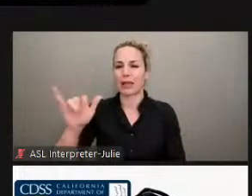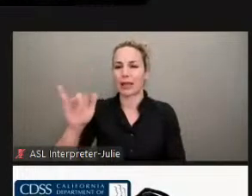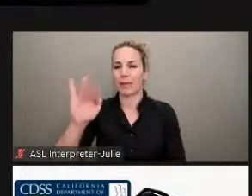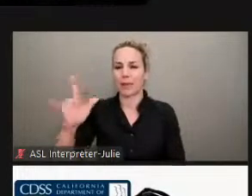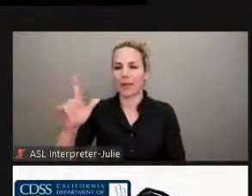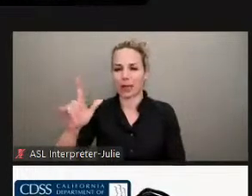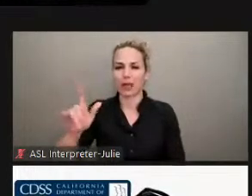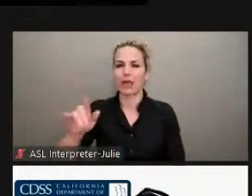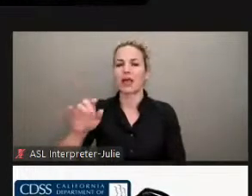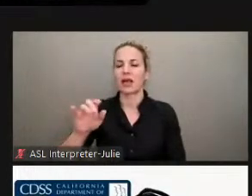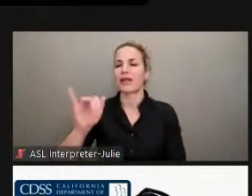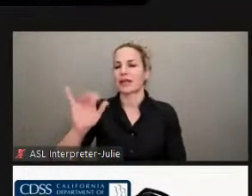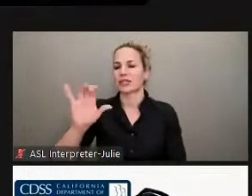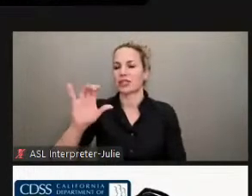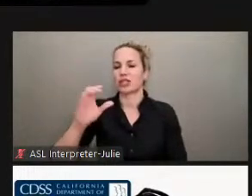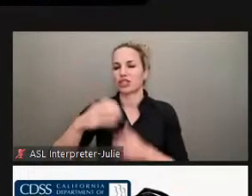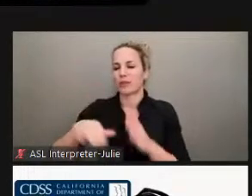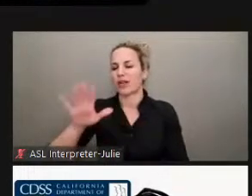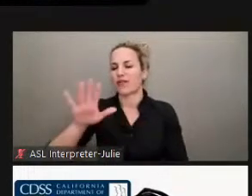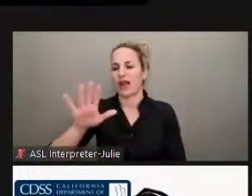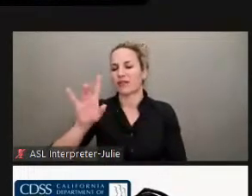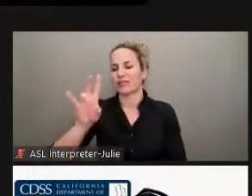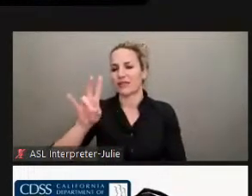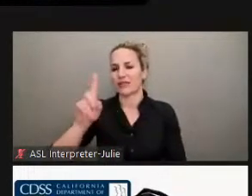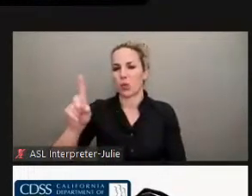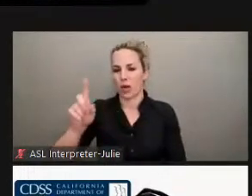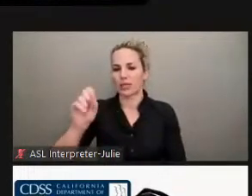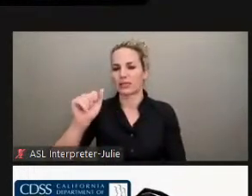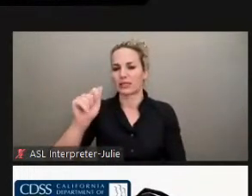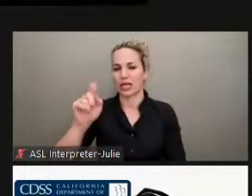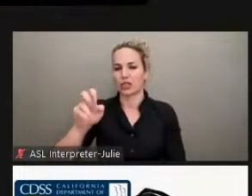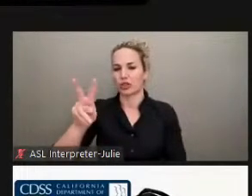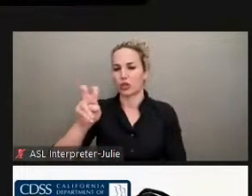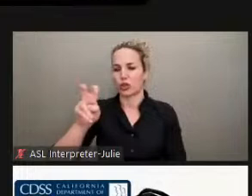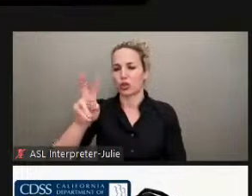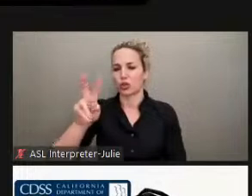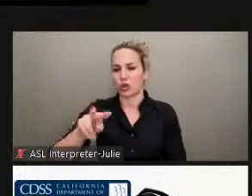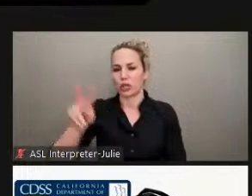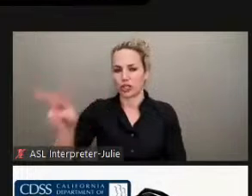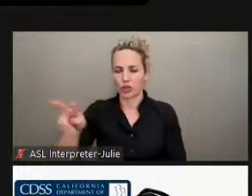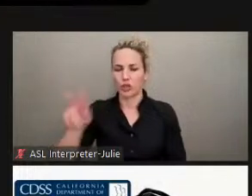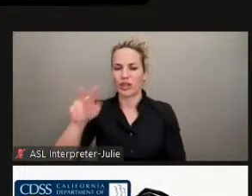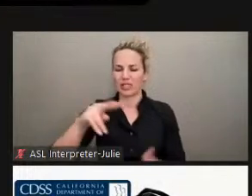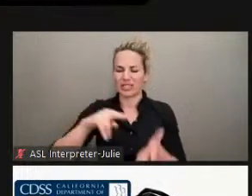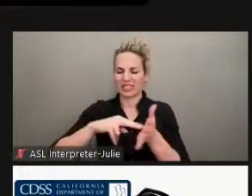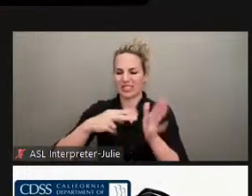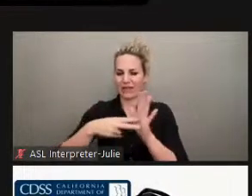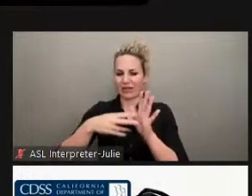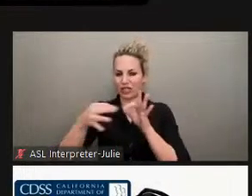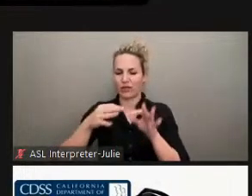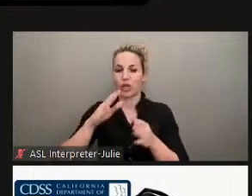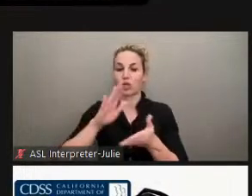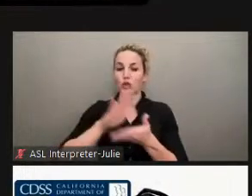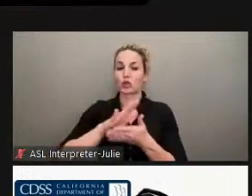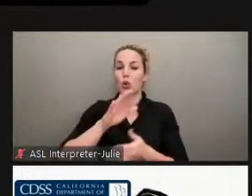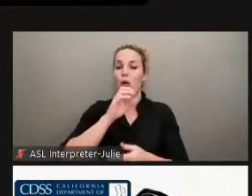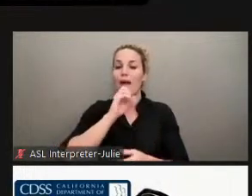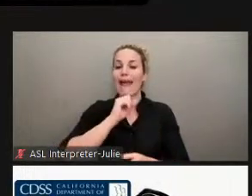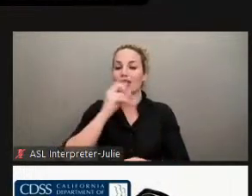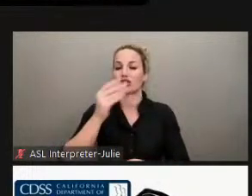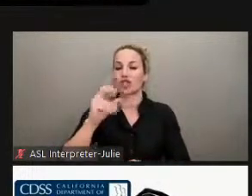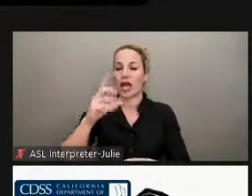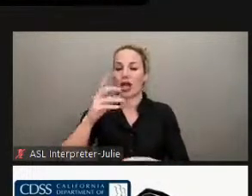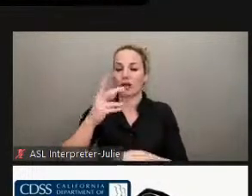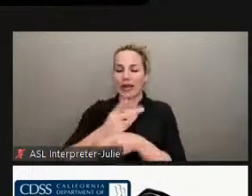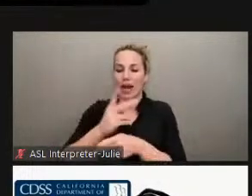Chapter 571, Statutes of 2022, amended the statutory definition of a school-aged childcare program